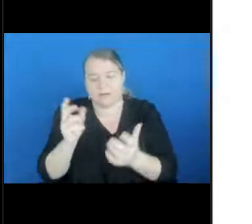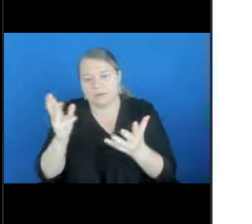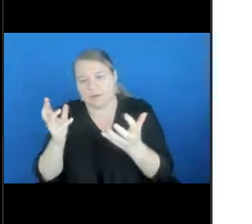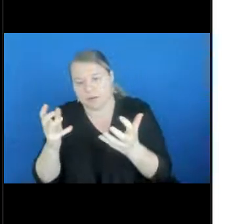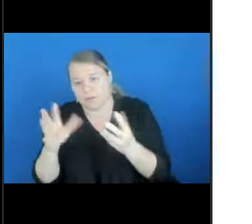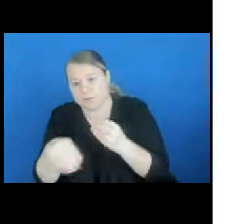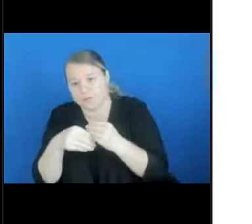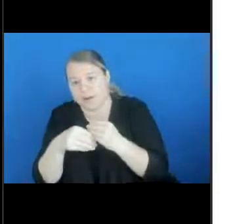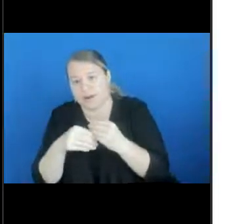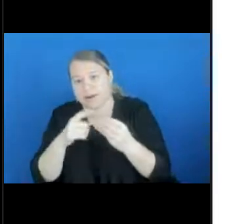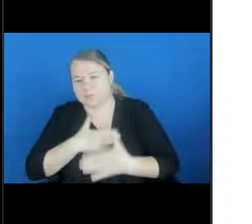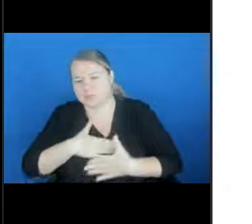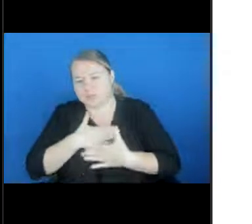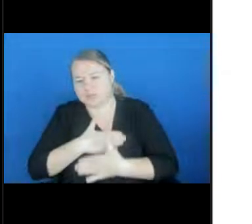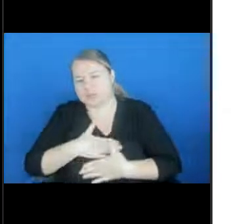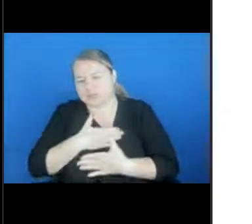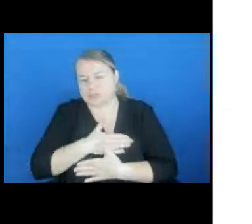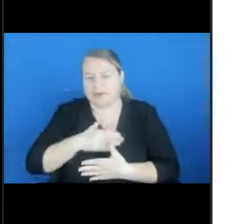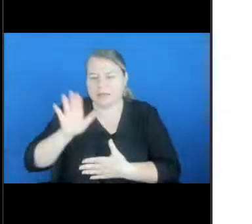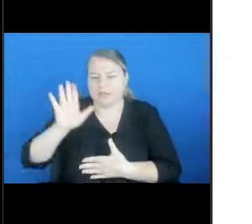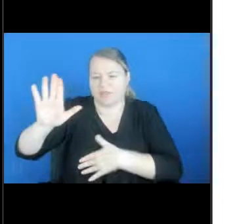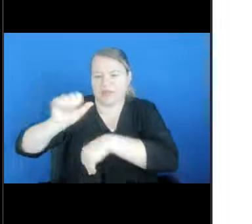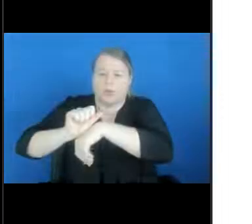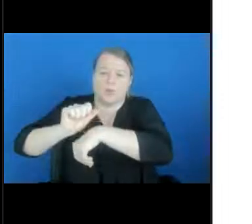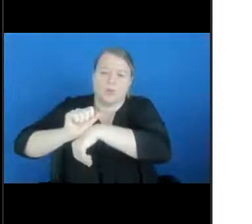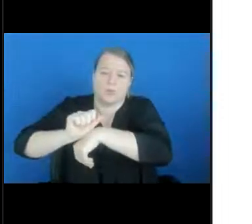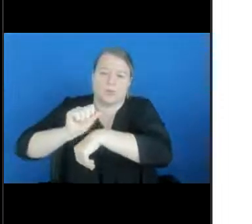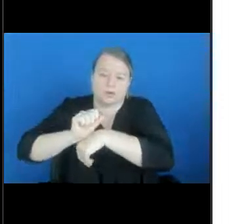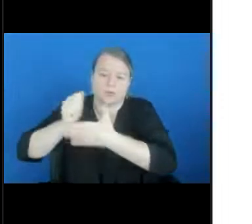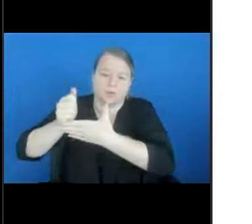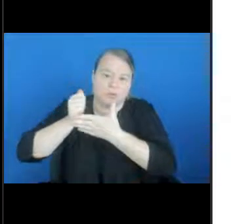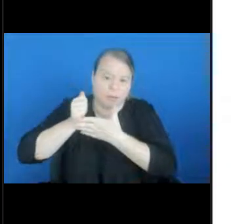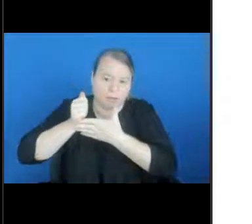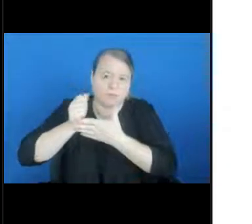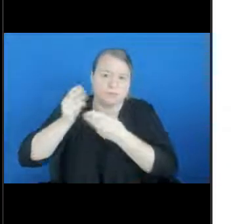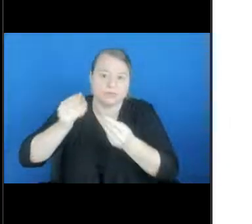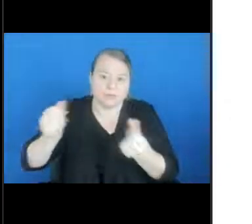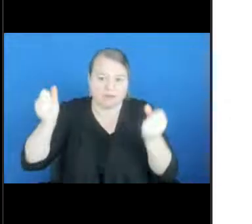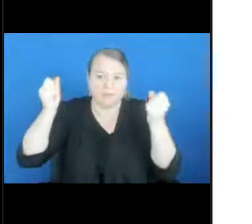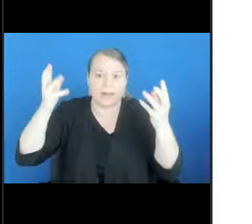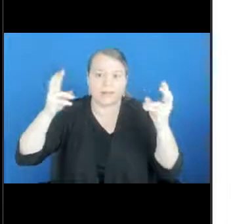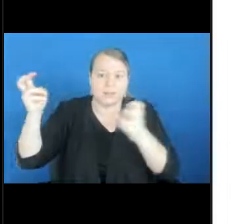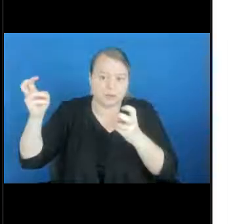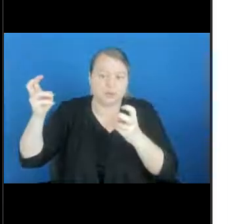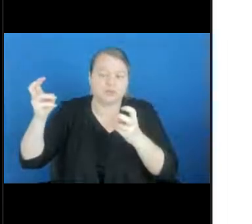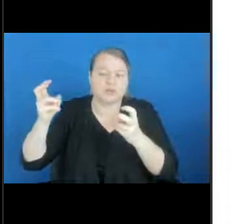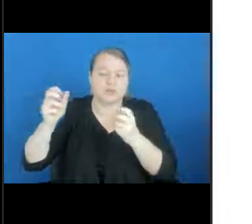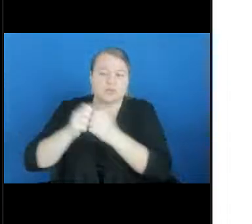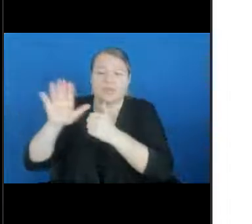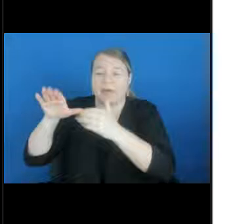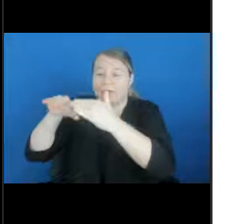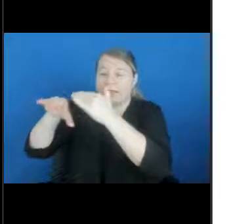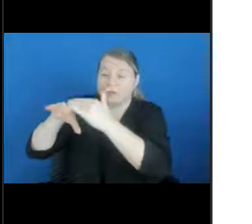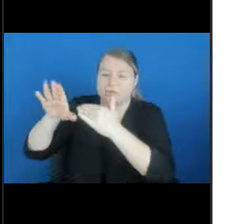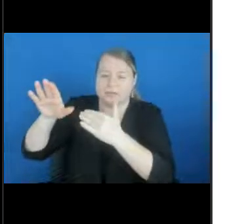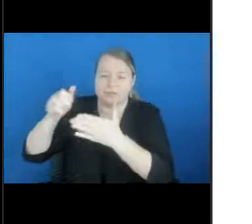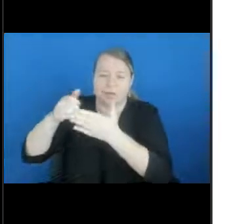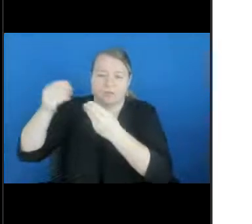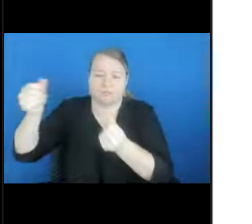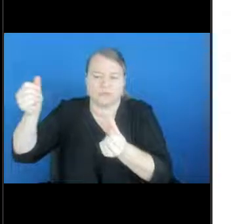that I appreciate the work that they've done to resolve a number of issues with their entrance, and then also the issue